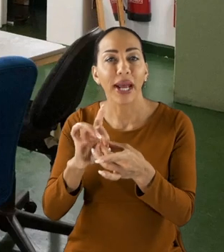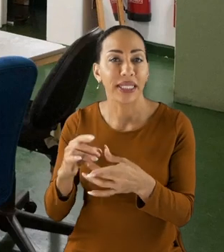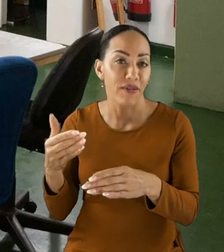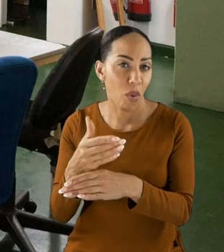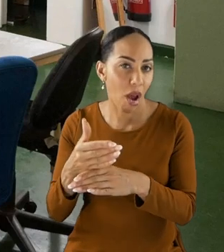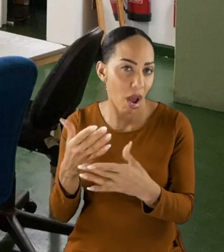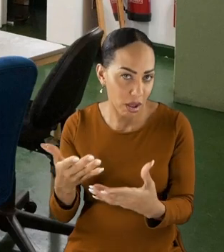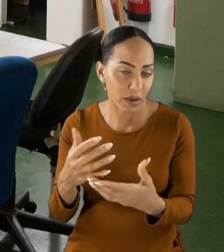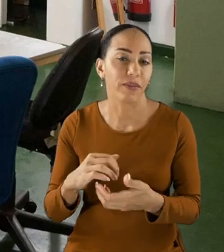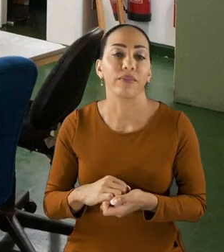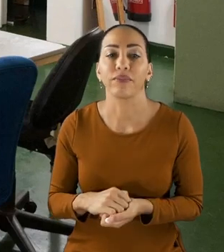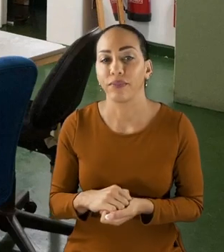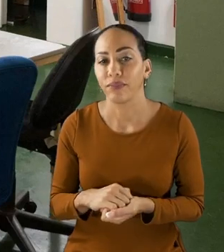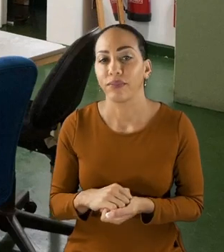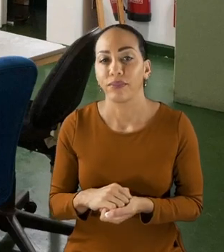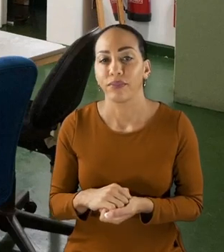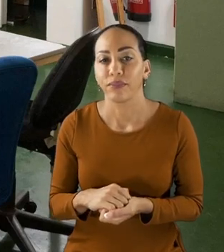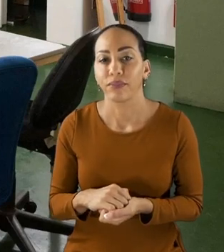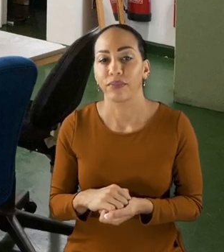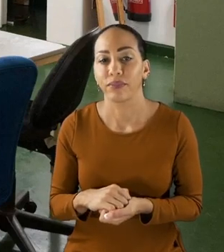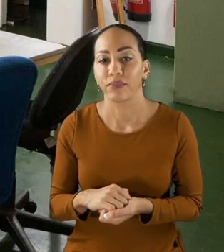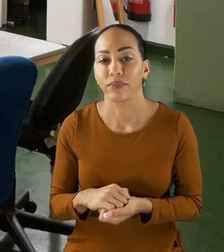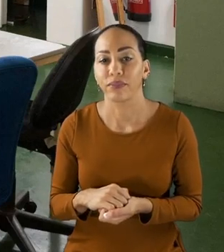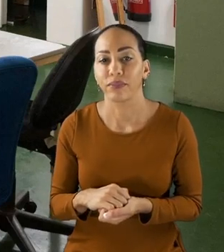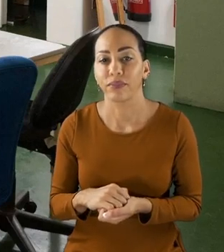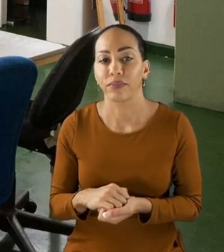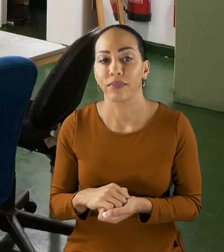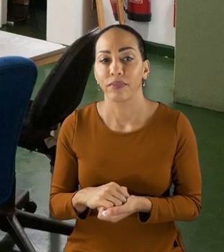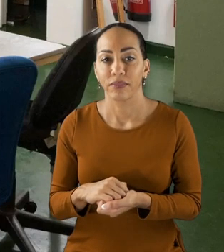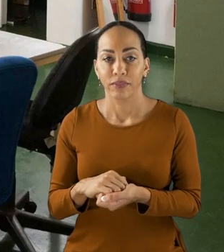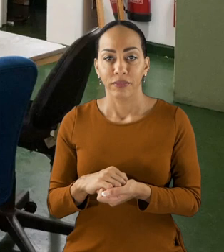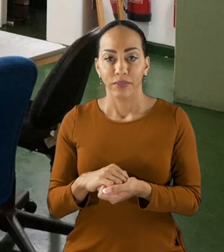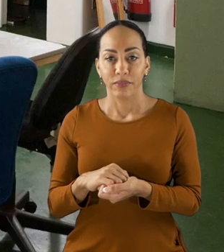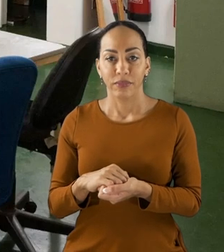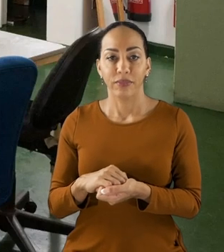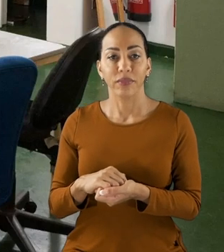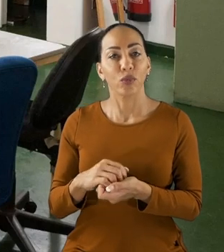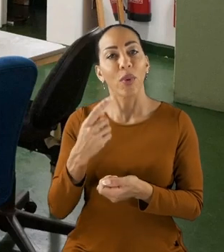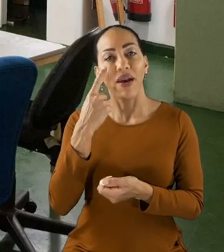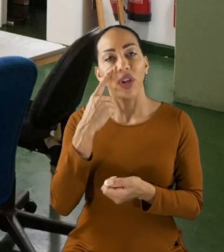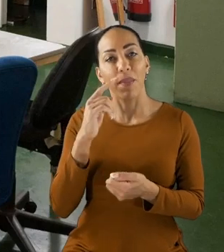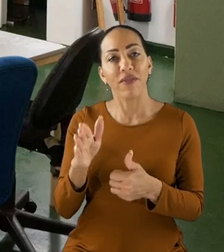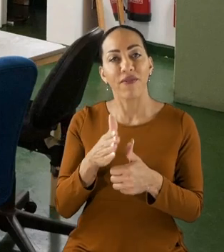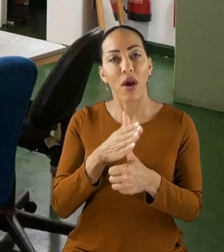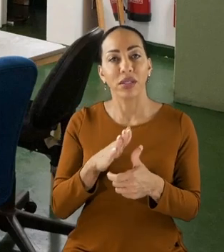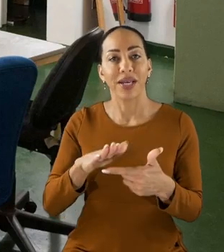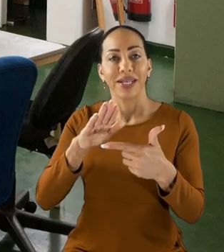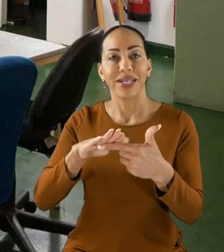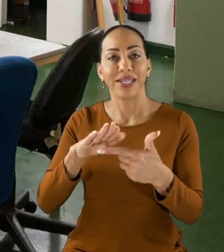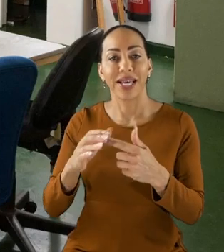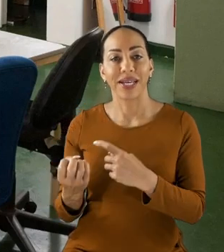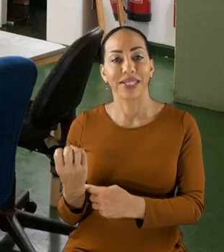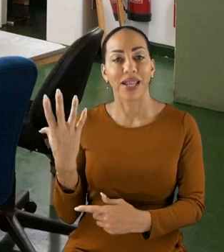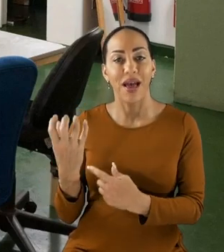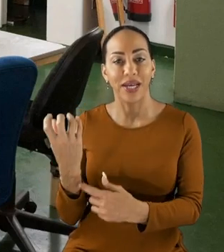So if we could go to, I guess, my first and then my second slide, because actually I've talked